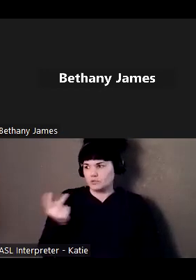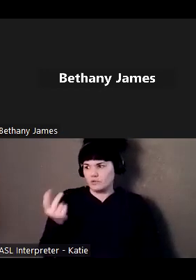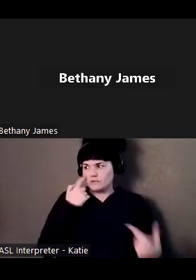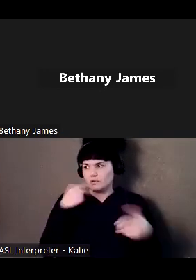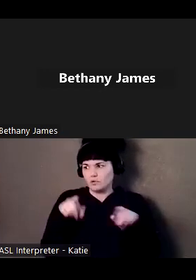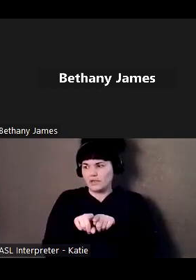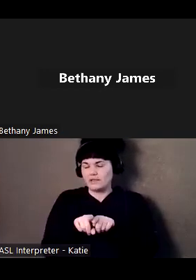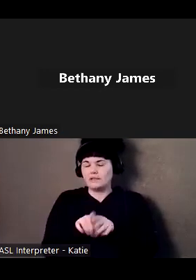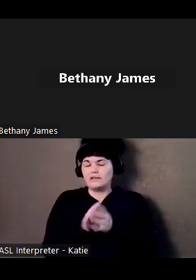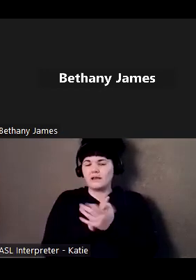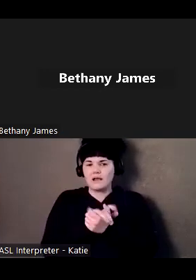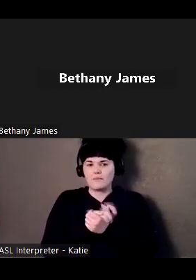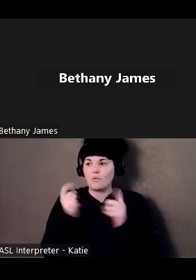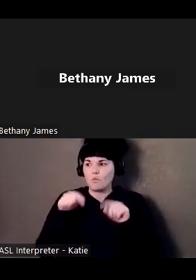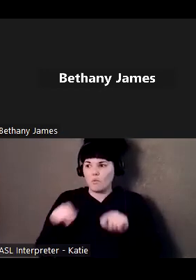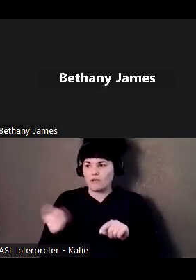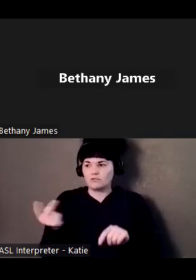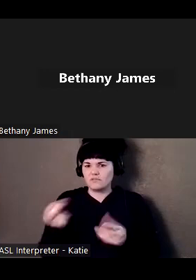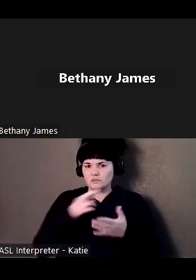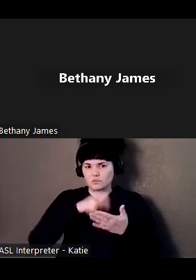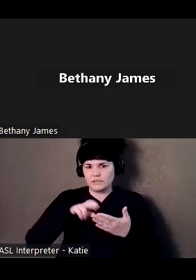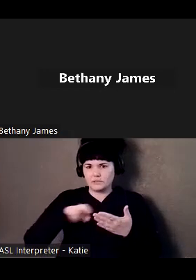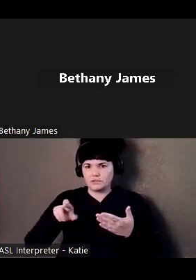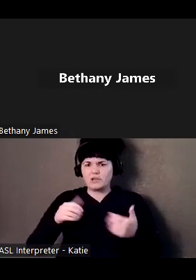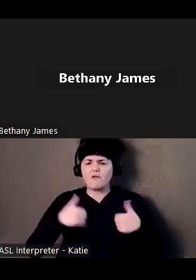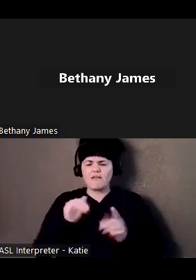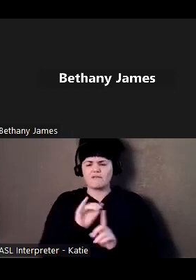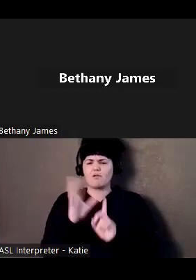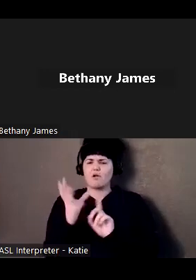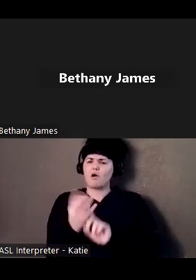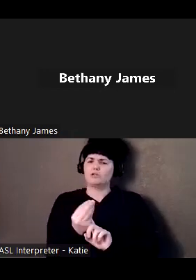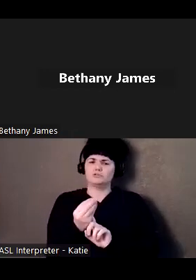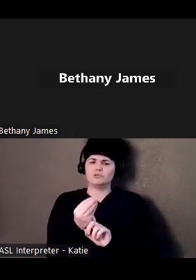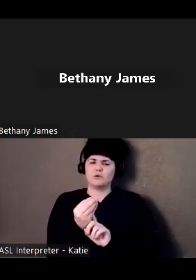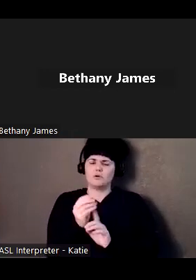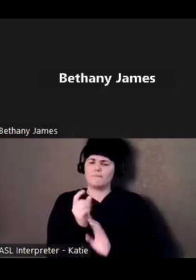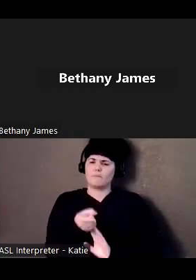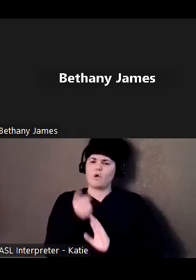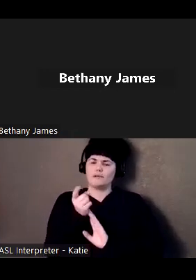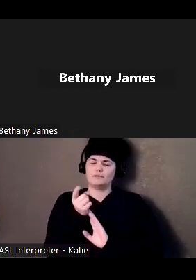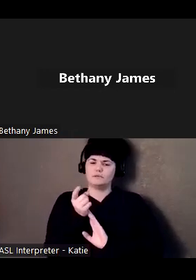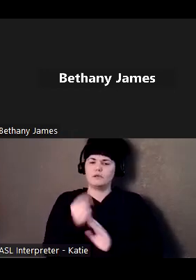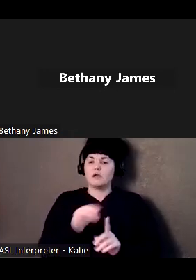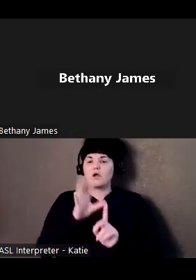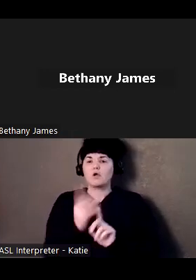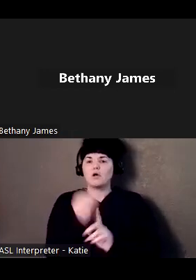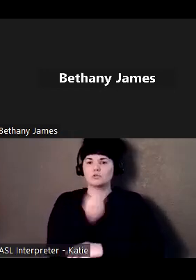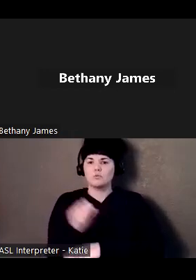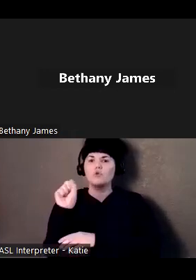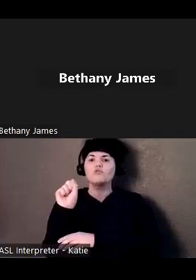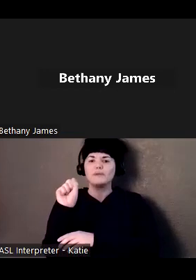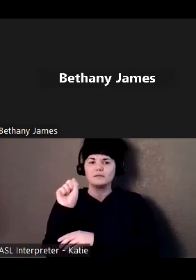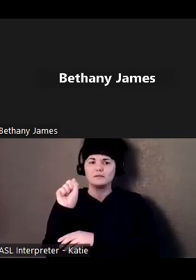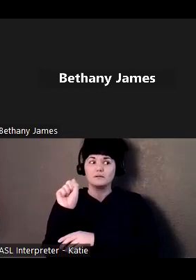concerns as we were researching this, that there's this cultural moment that in a cultural movement that could be kind of